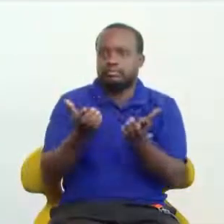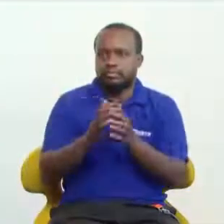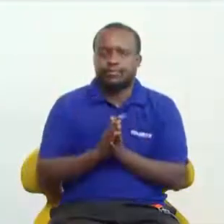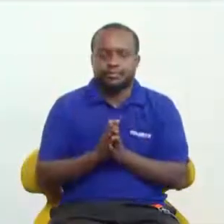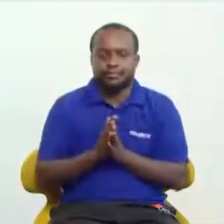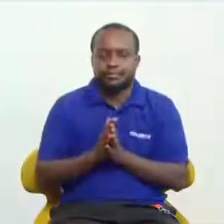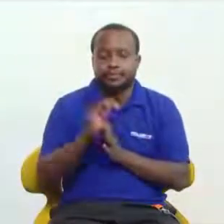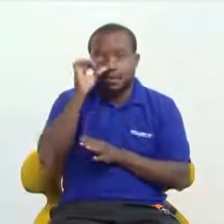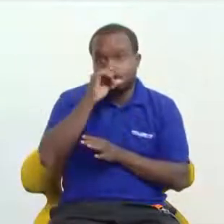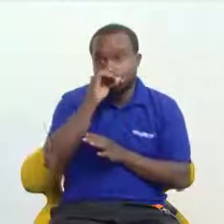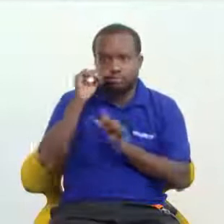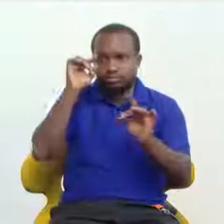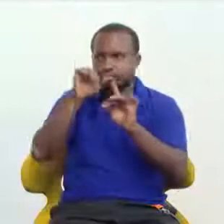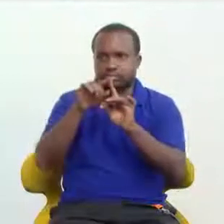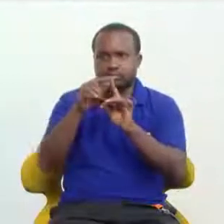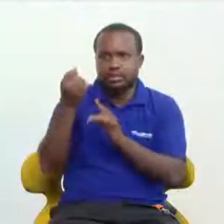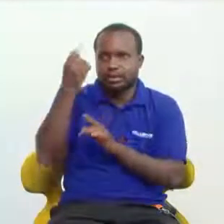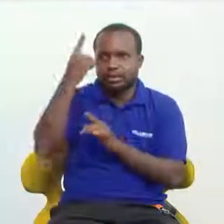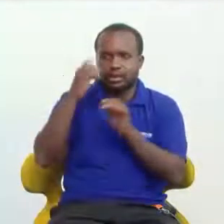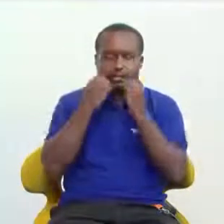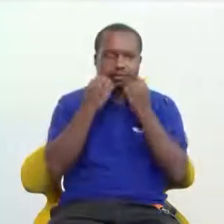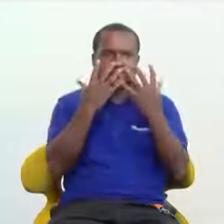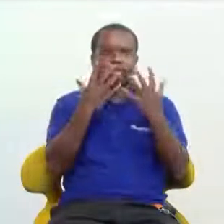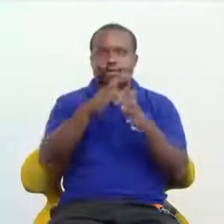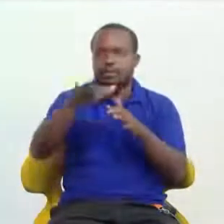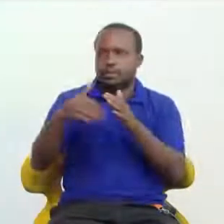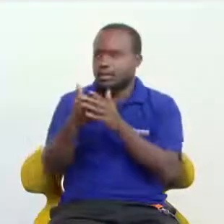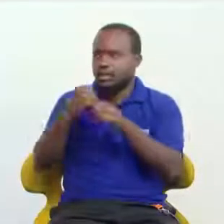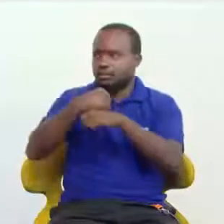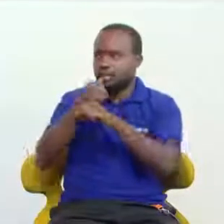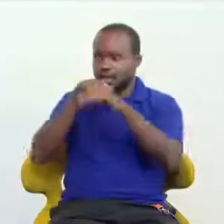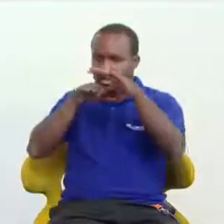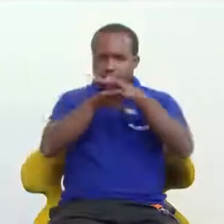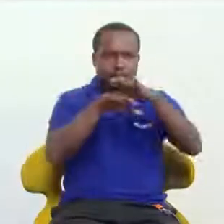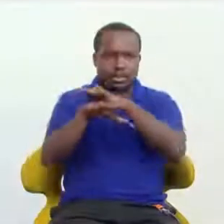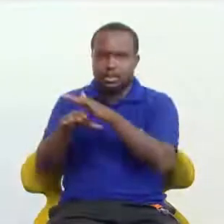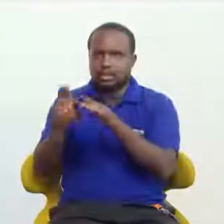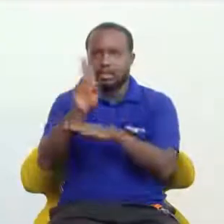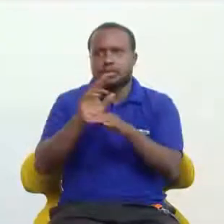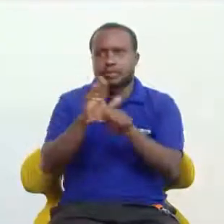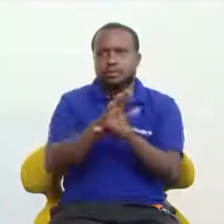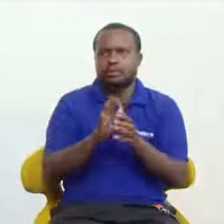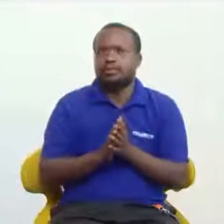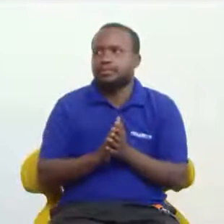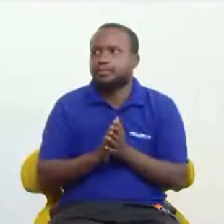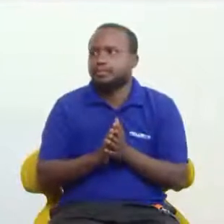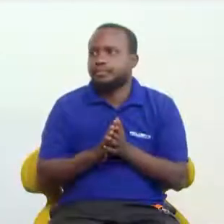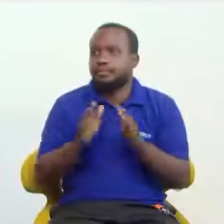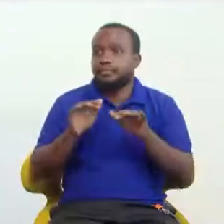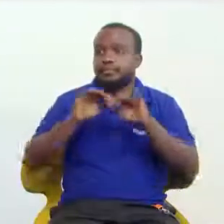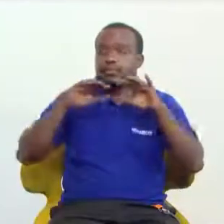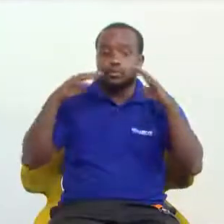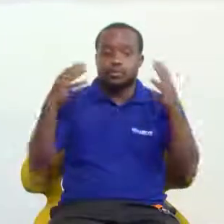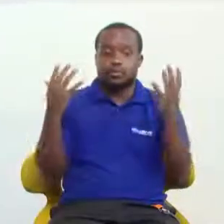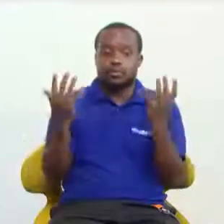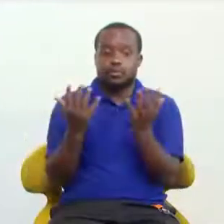Google's mission is to understand the world's information and make it universally accessible and useful. And it's not the world if it doesn't